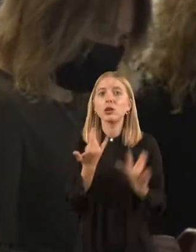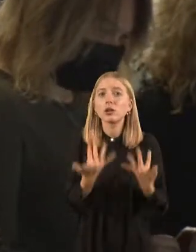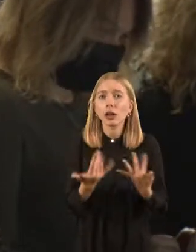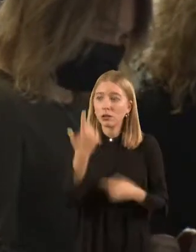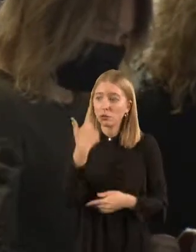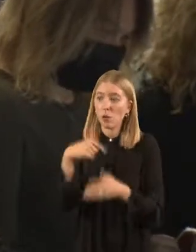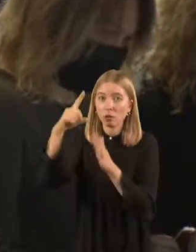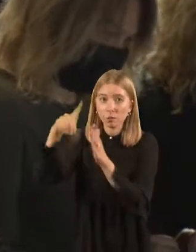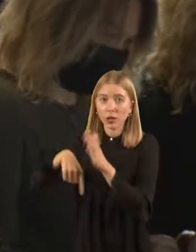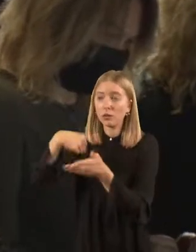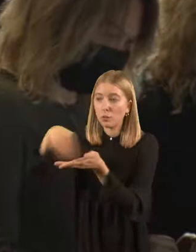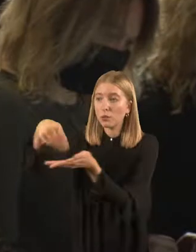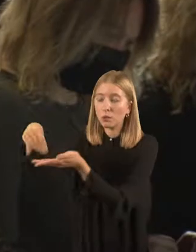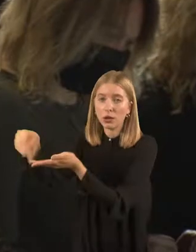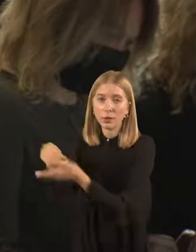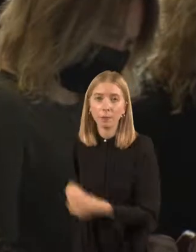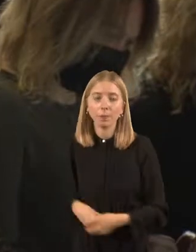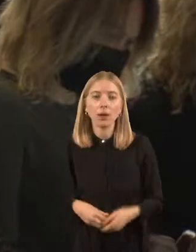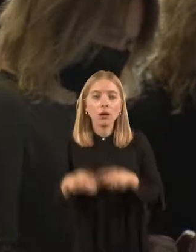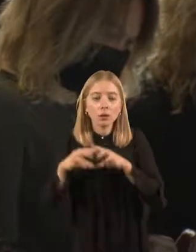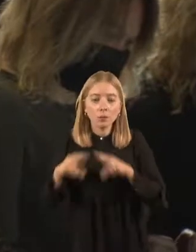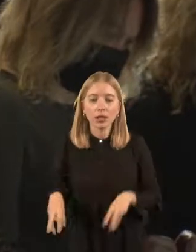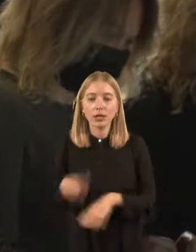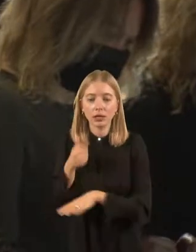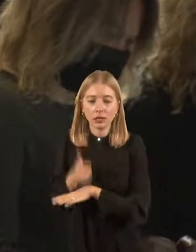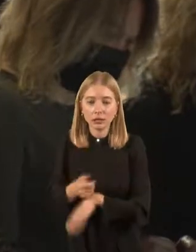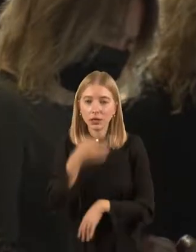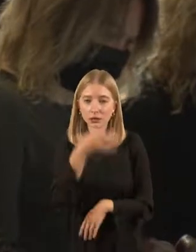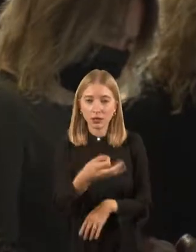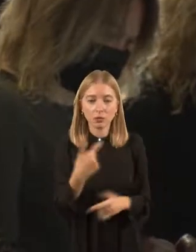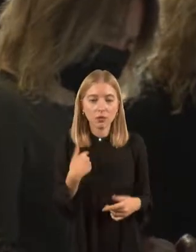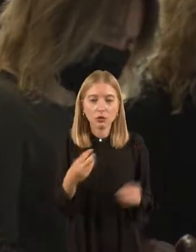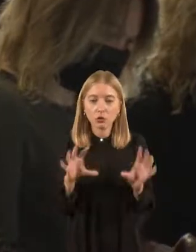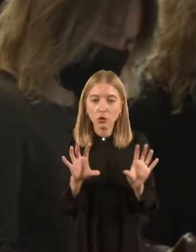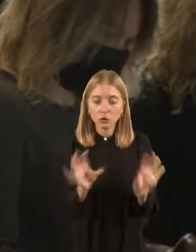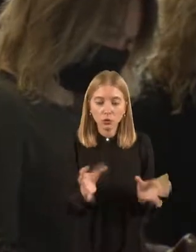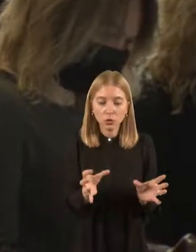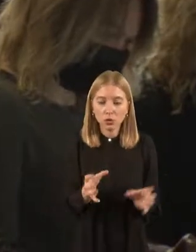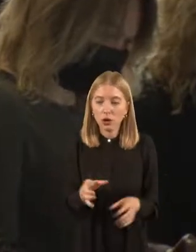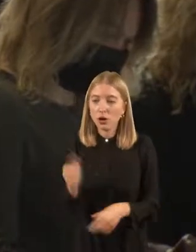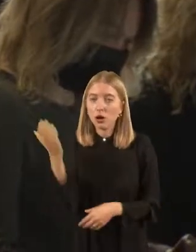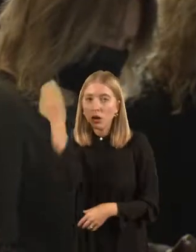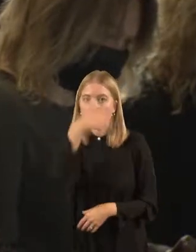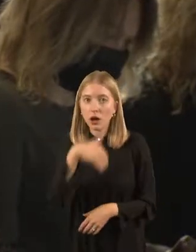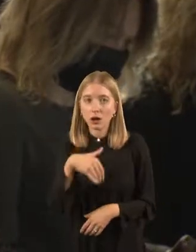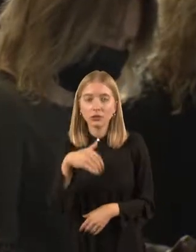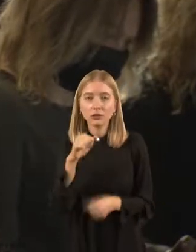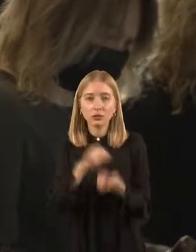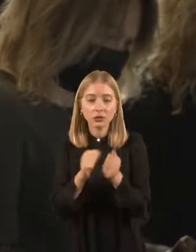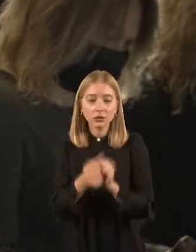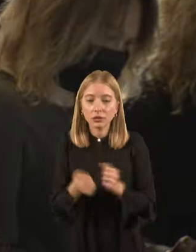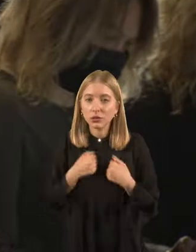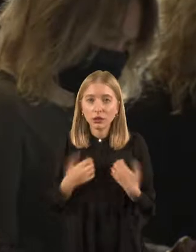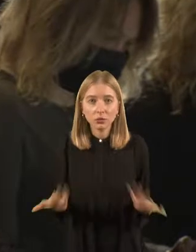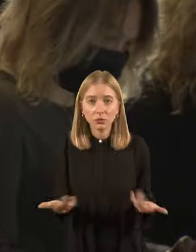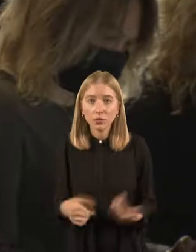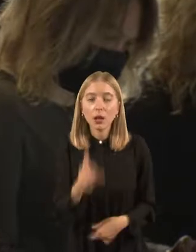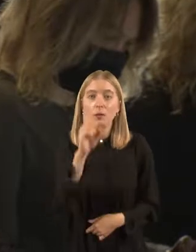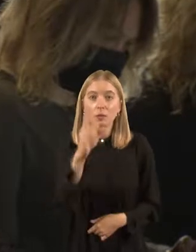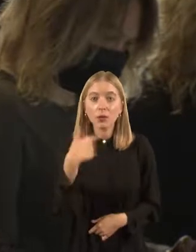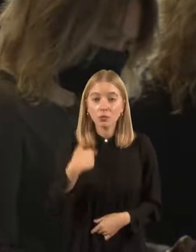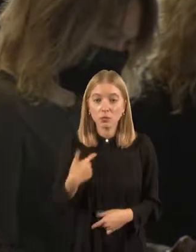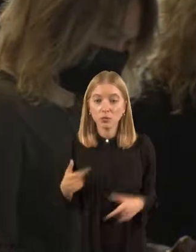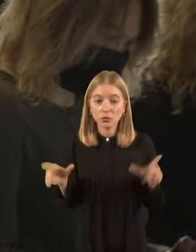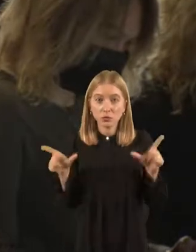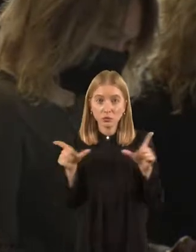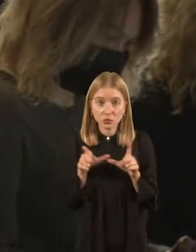more animal friendly. So I think that we shouldn't play with this too